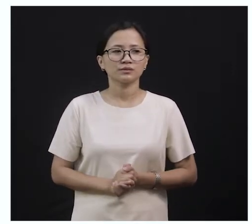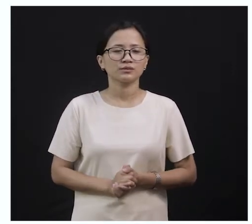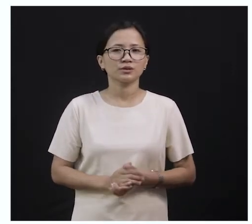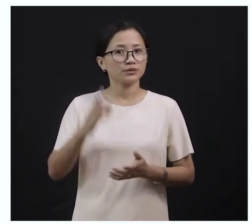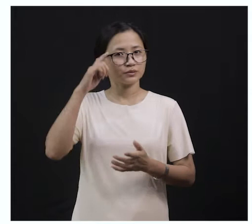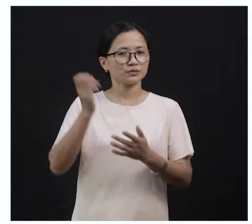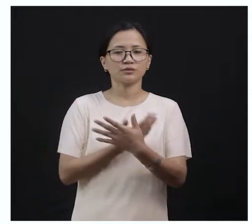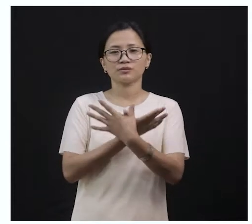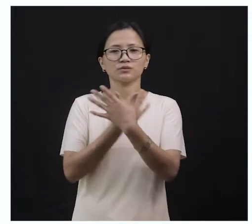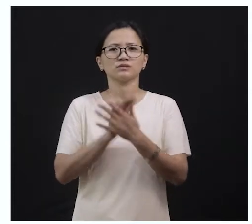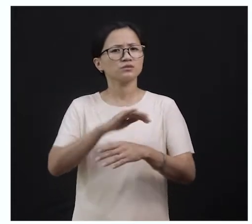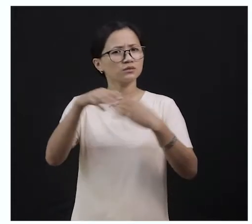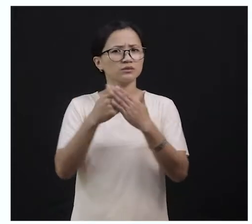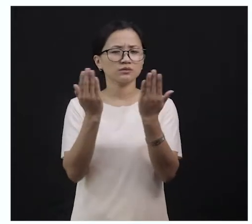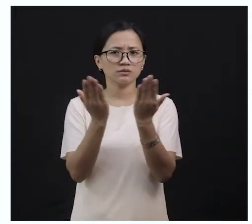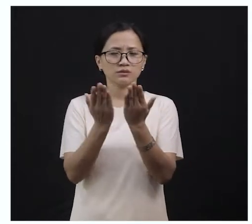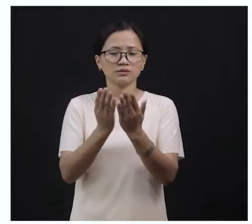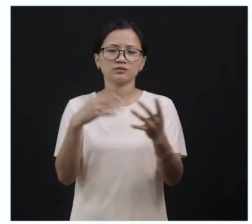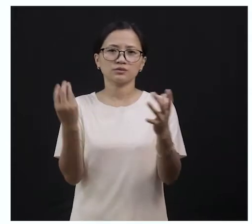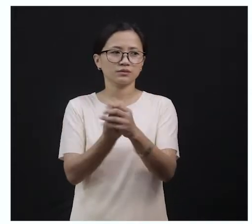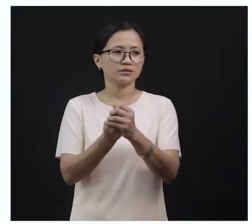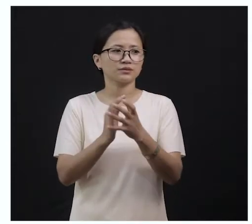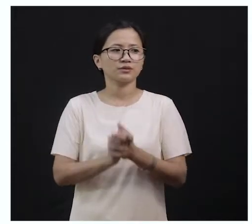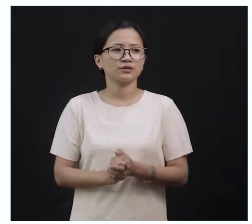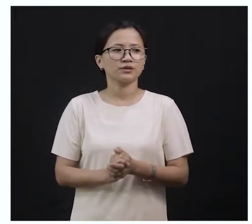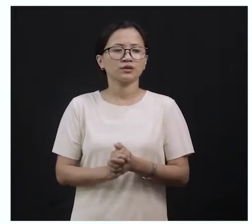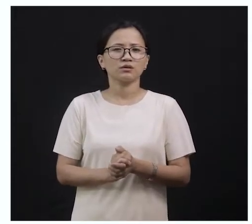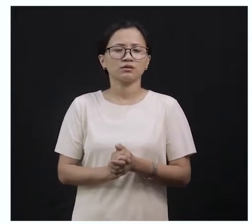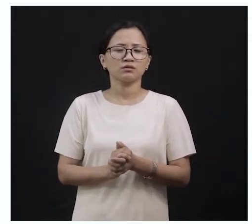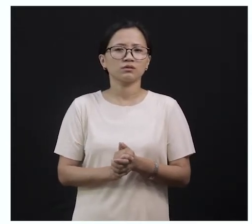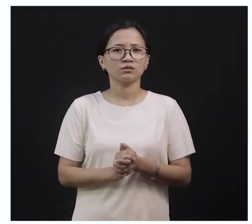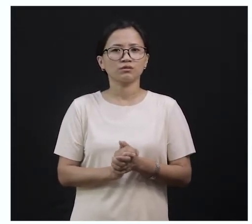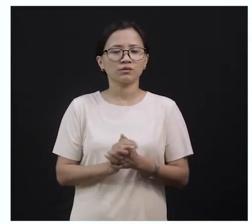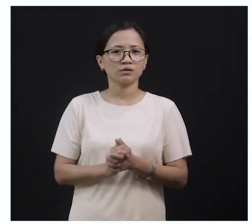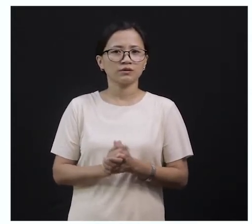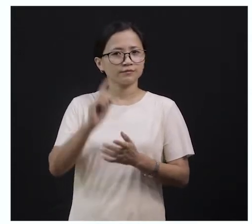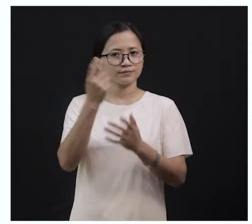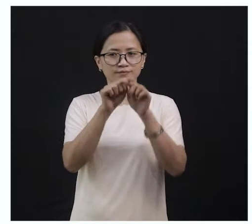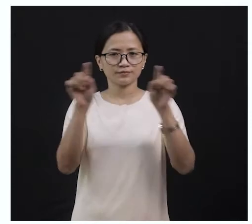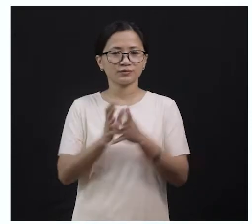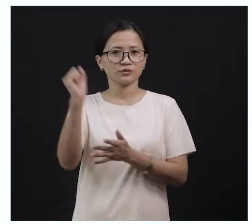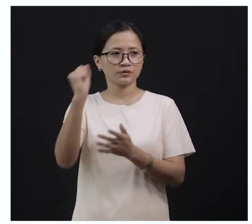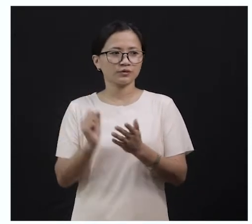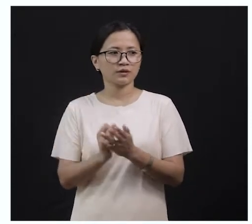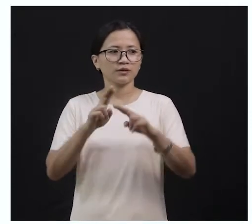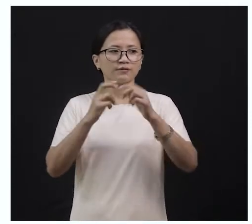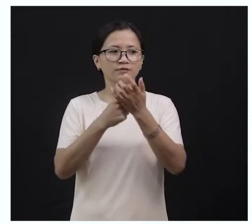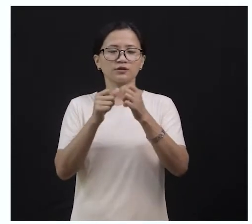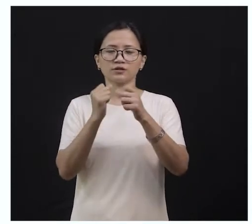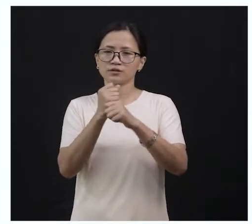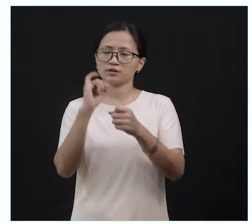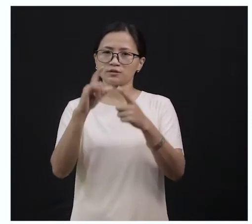butterfly. Shall we all read together the poem? We will all go through the poem together, okay? The first line, so